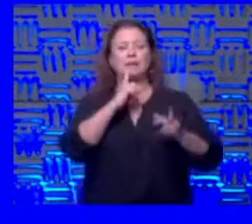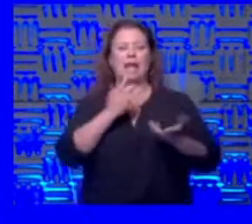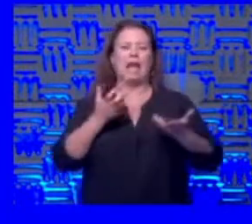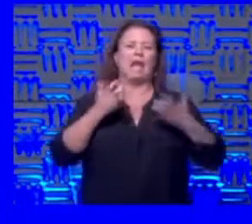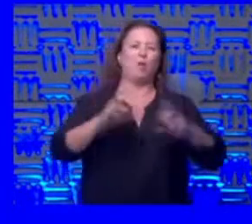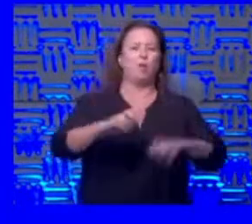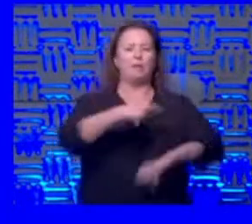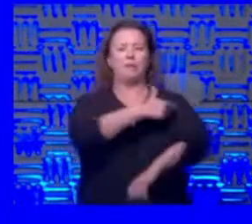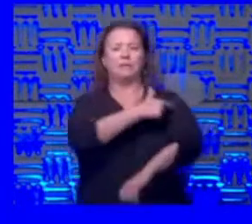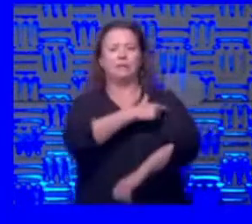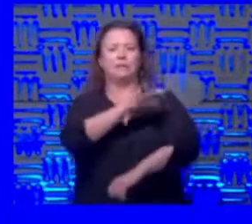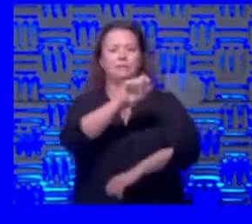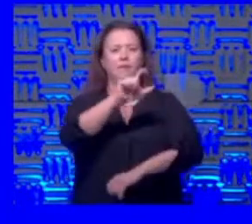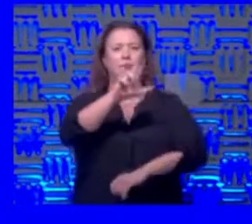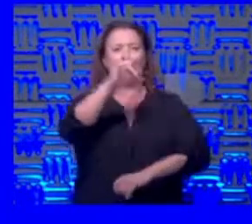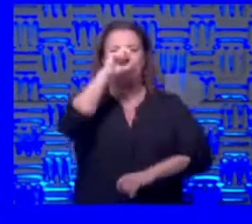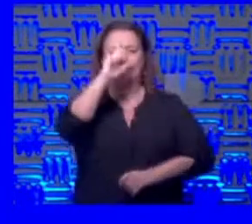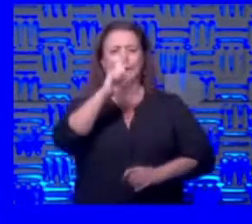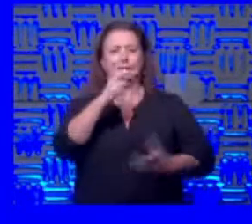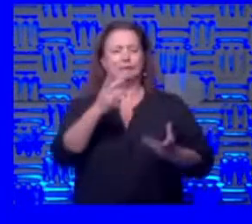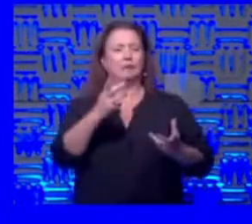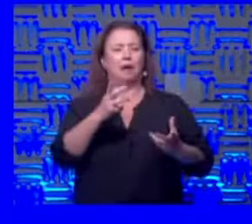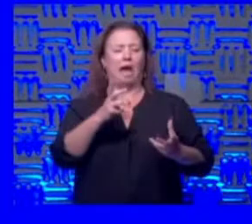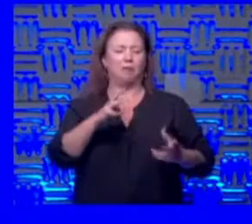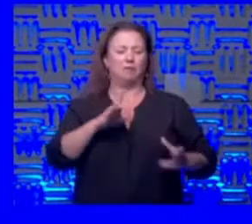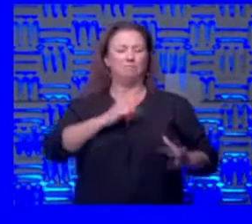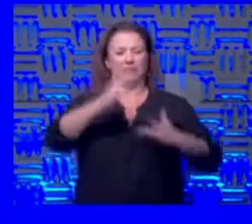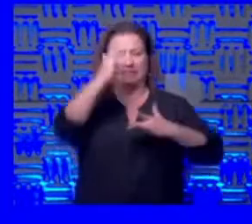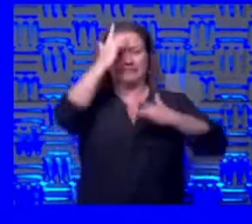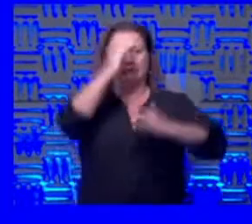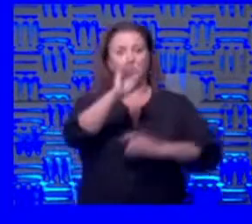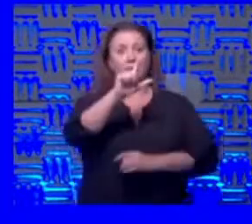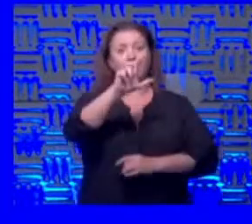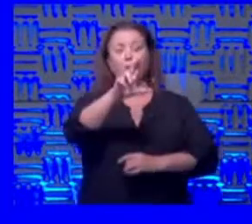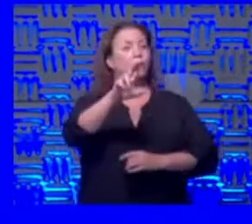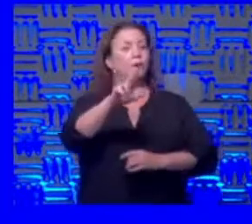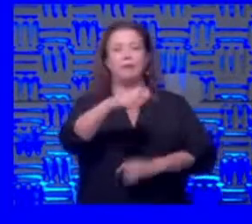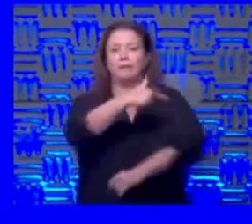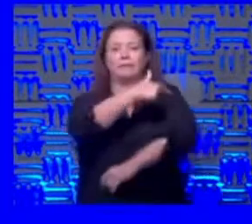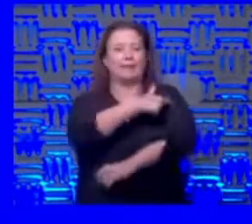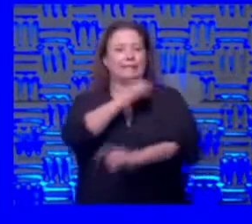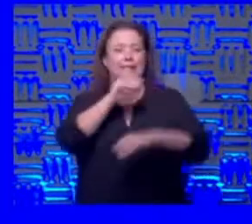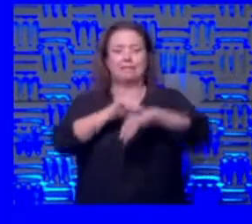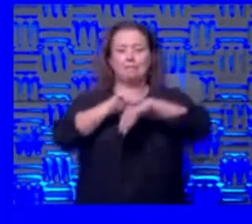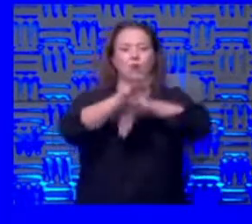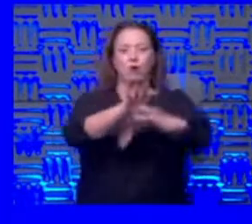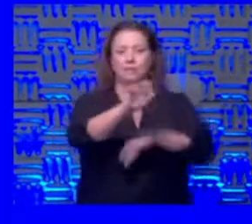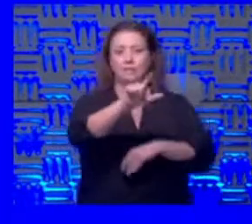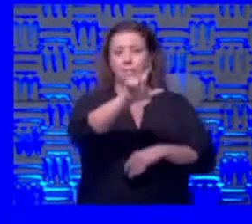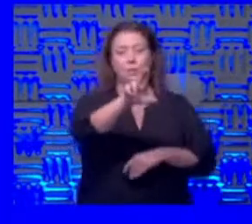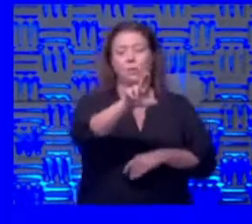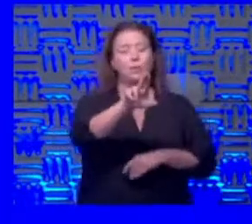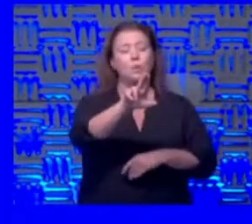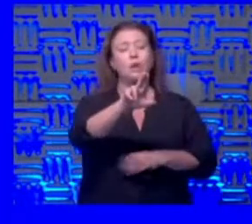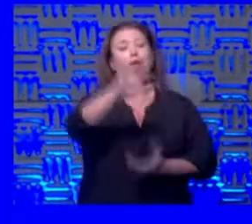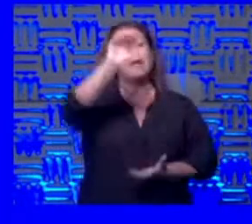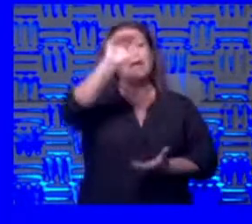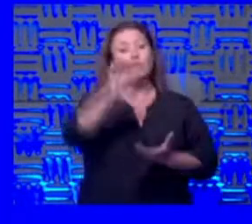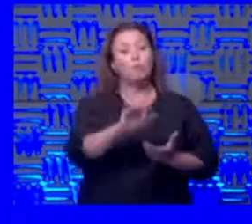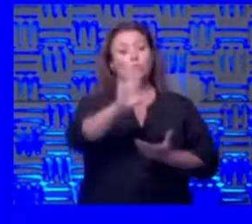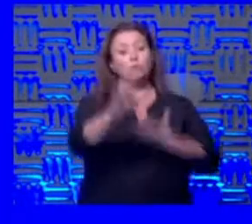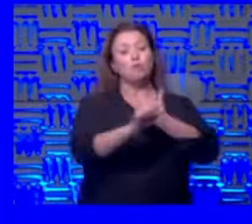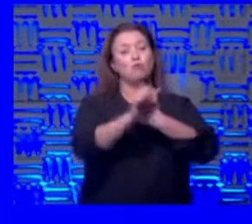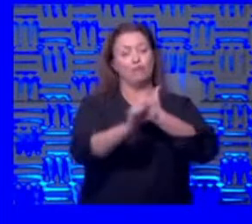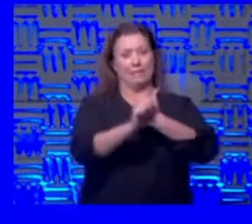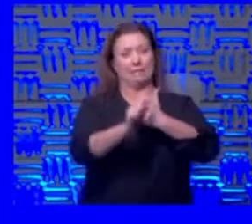get the vaccine because it'll give me flu. That's absolutely not true. The vaccine doesn't cause influenza. What it does is reduce your